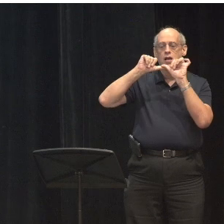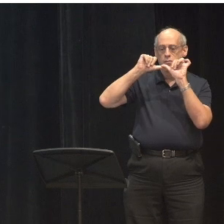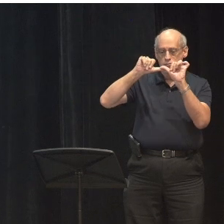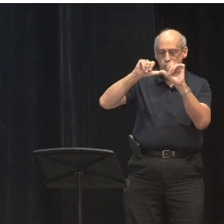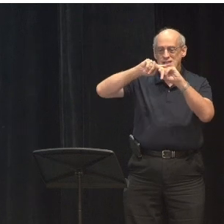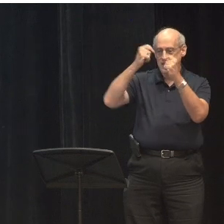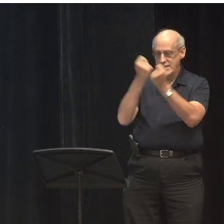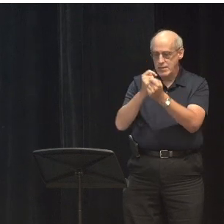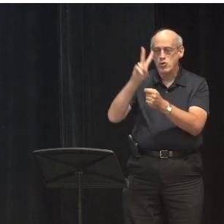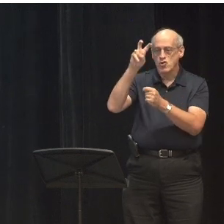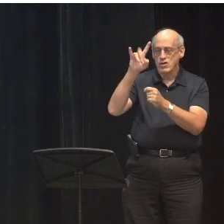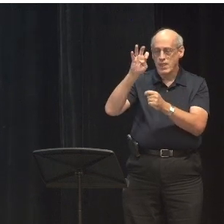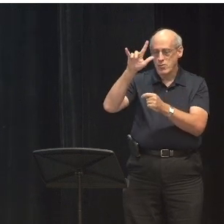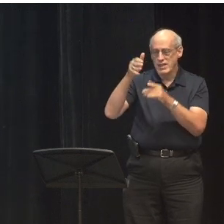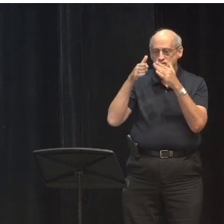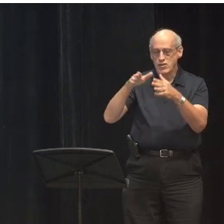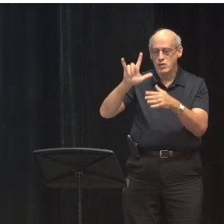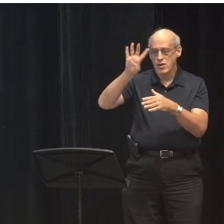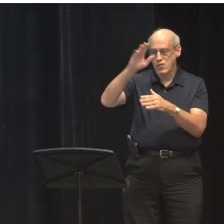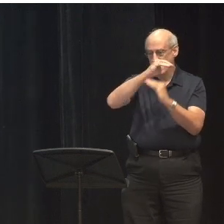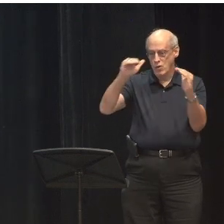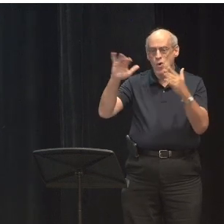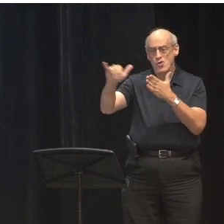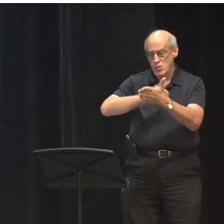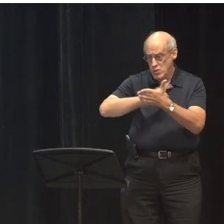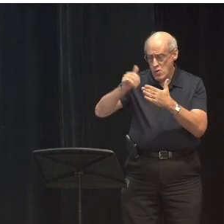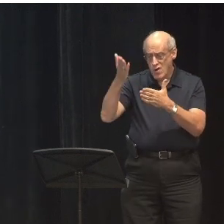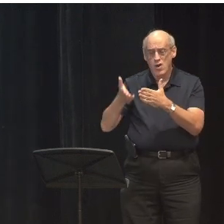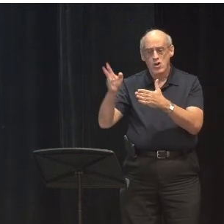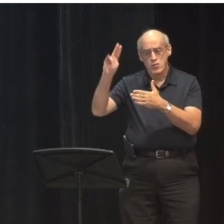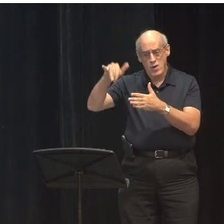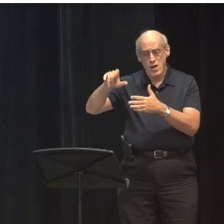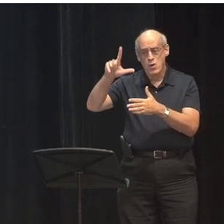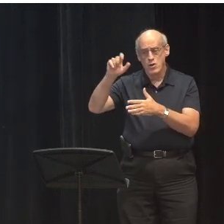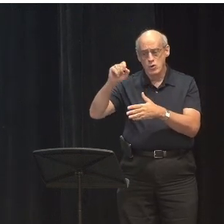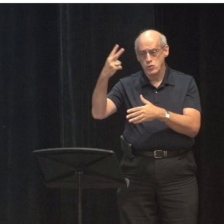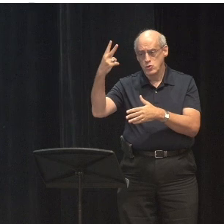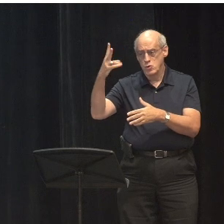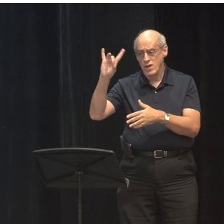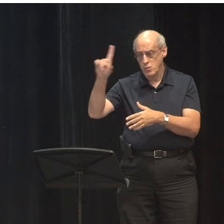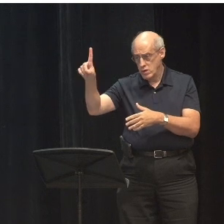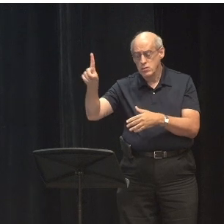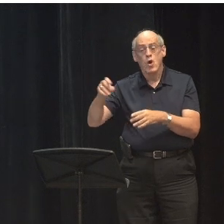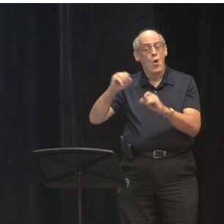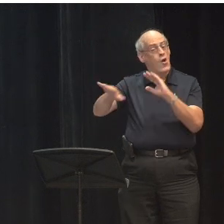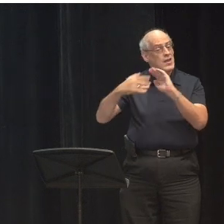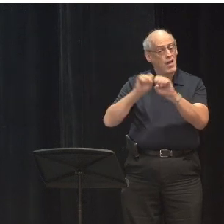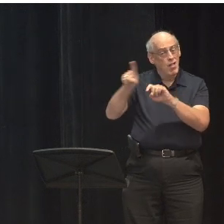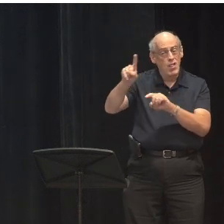at 200 Liberty Street, 24th floor, New York, New York, 10281. Or you can email